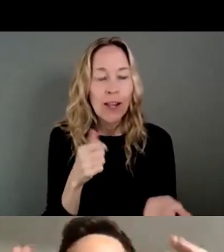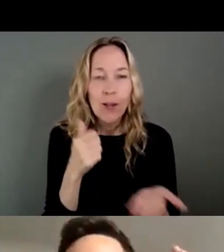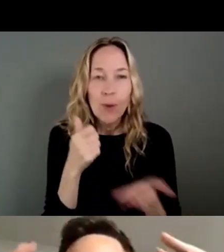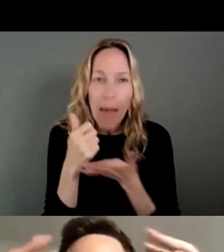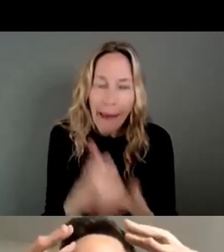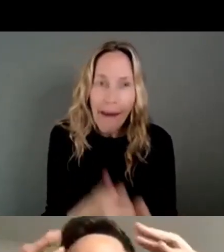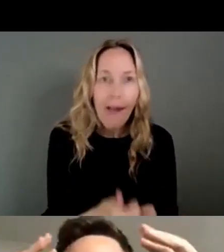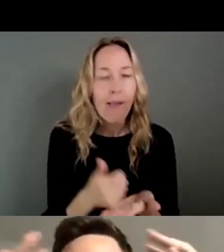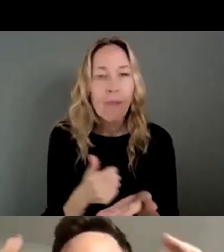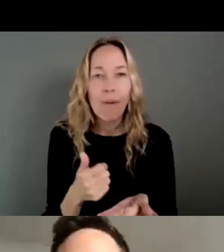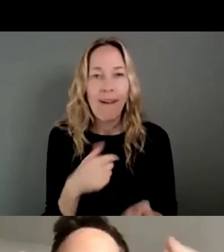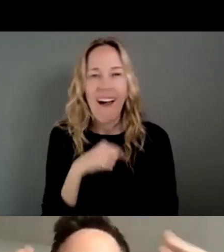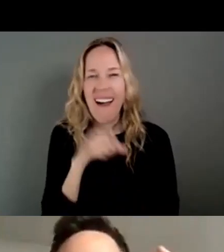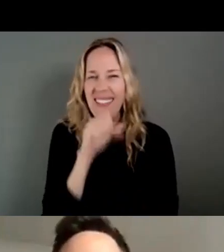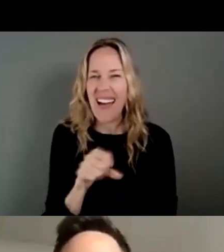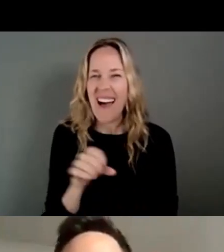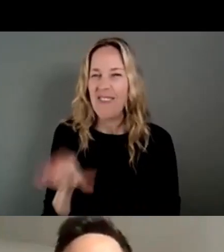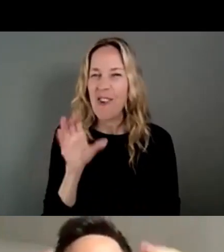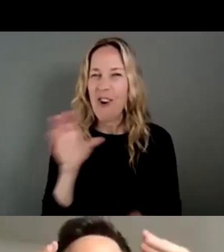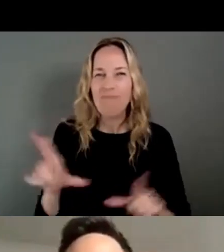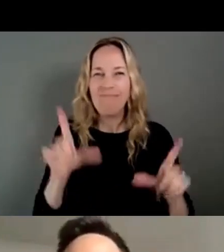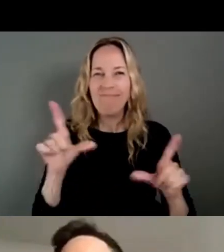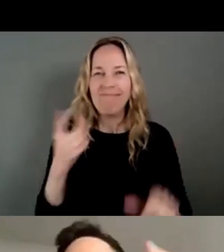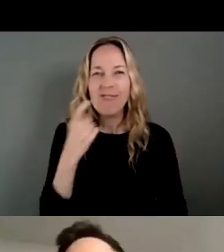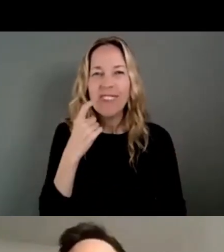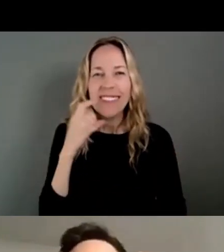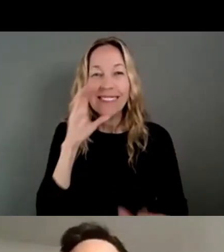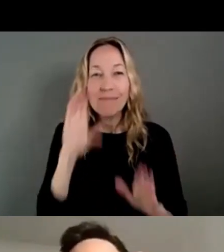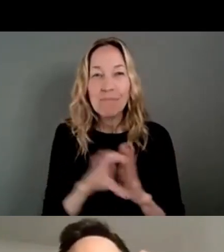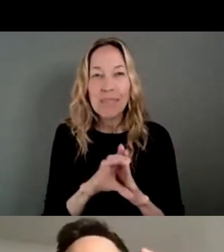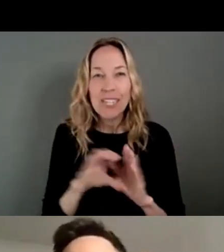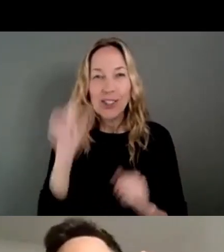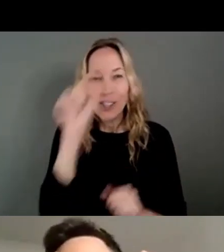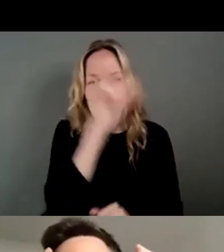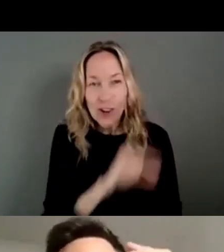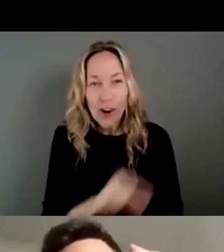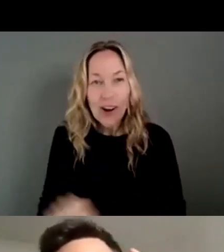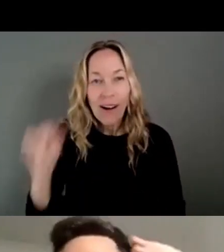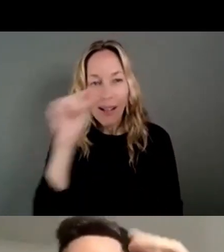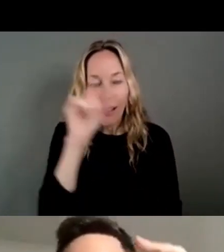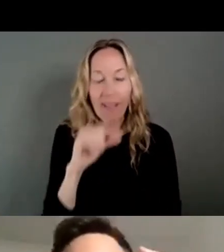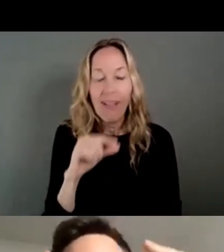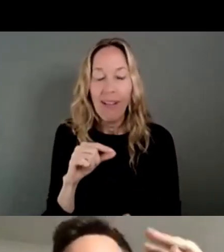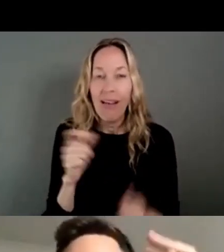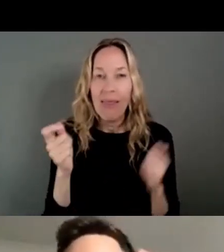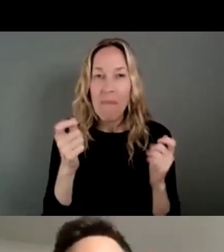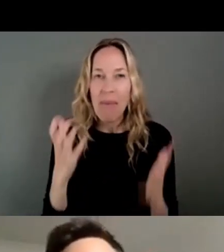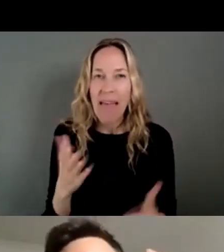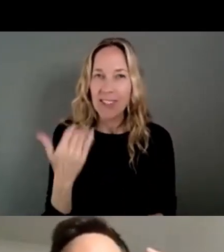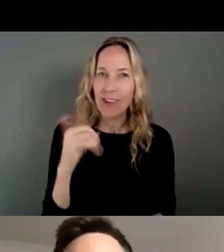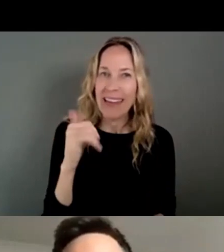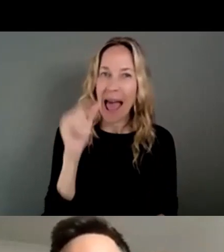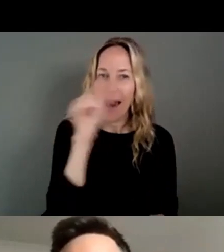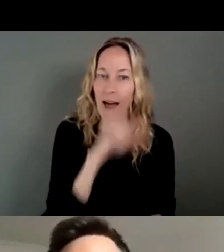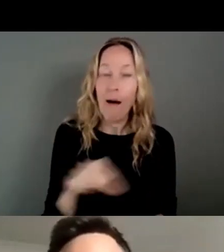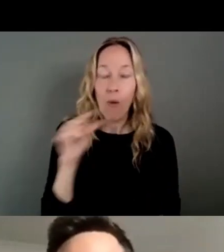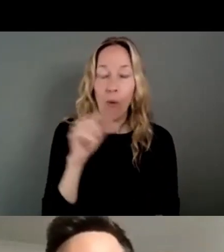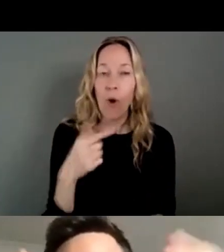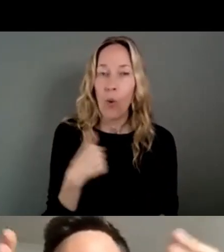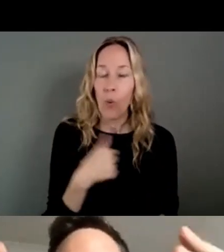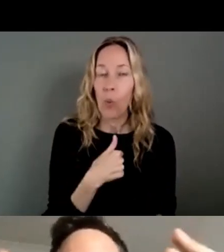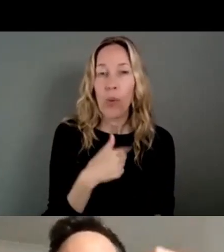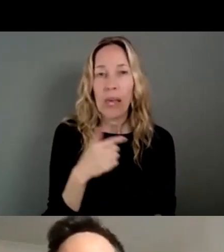of the whole puzzle for the marketplace and how we can adapt this vision that you have a little That's bit, maybe we make these little tweaks that are going to make